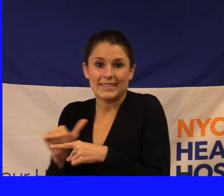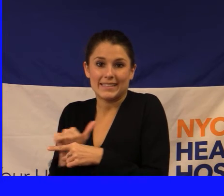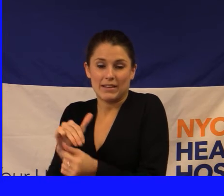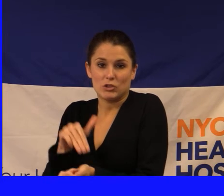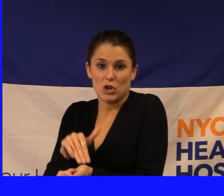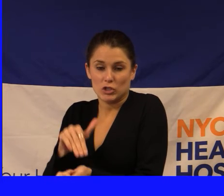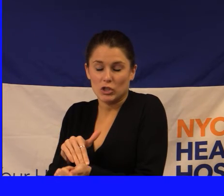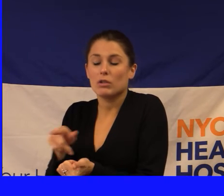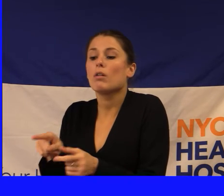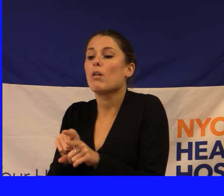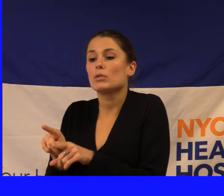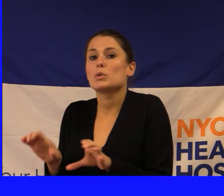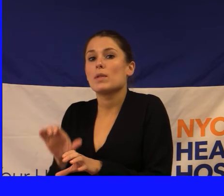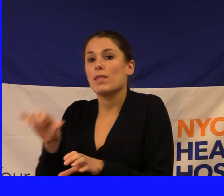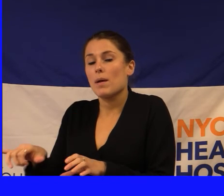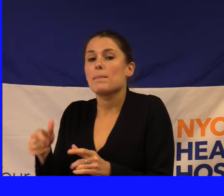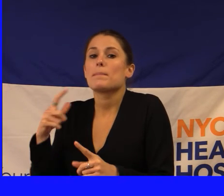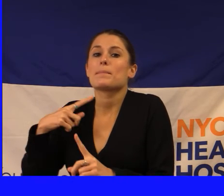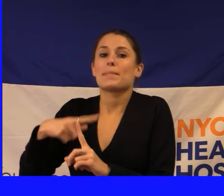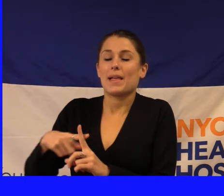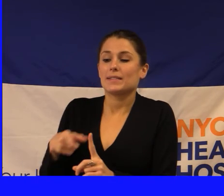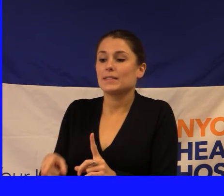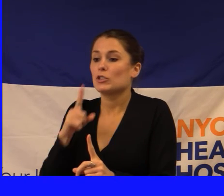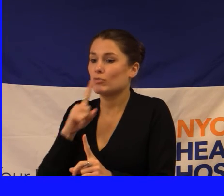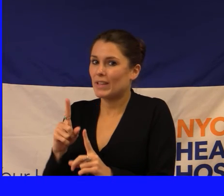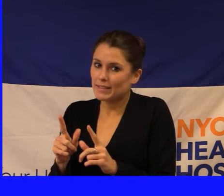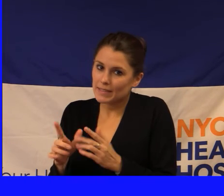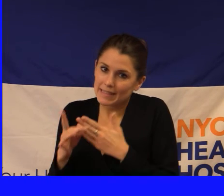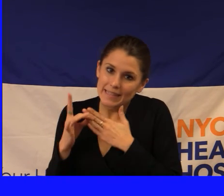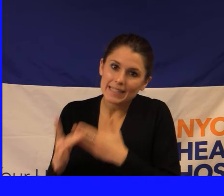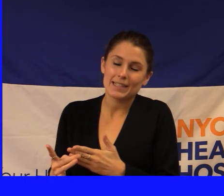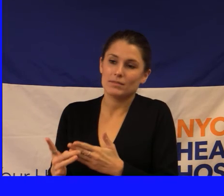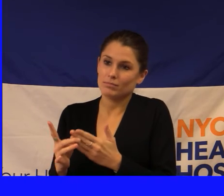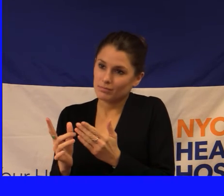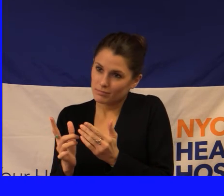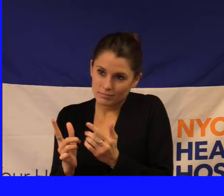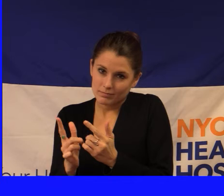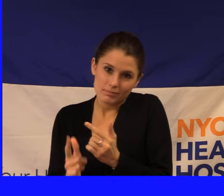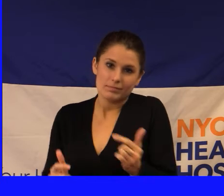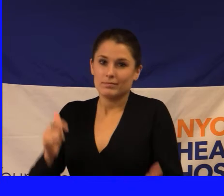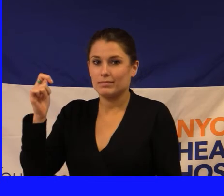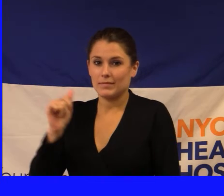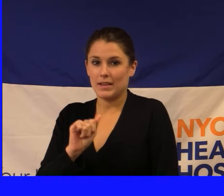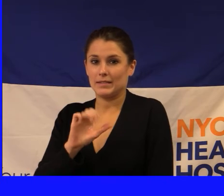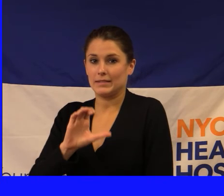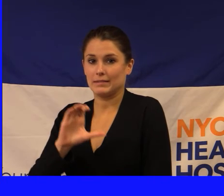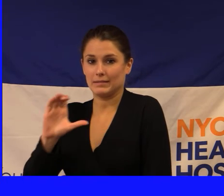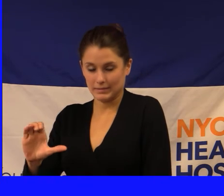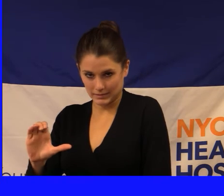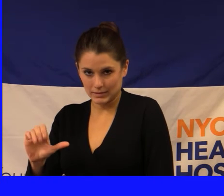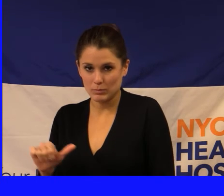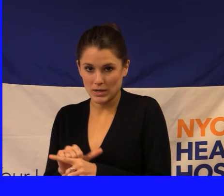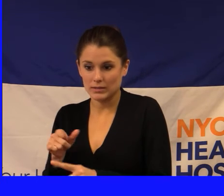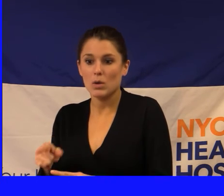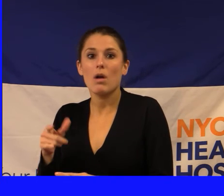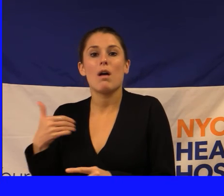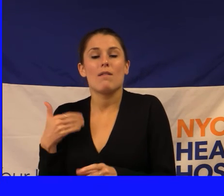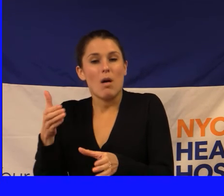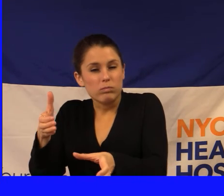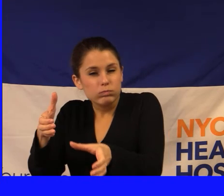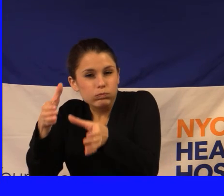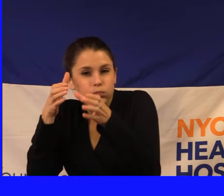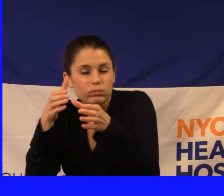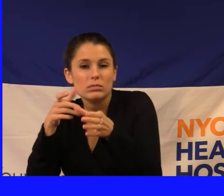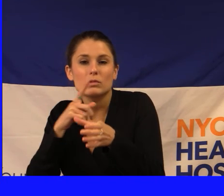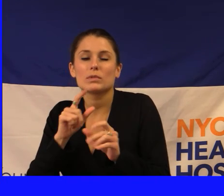our largest and most important hospital-based ambulatory care practices. So he brings a wealth of knowledge